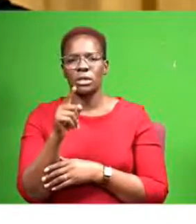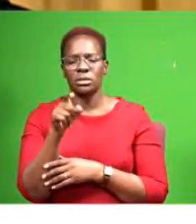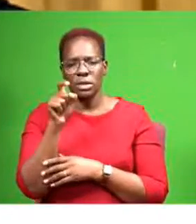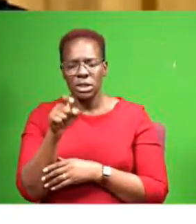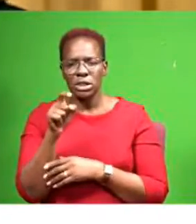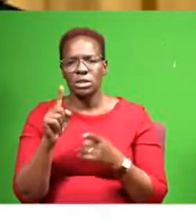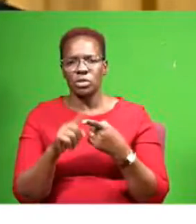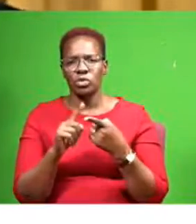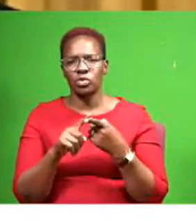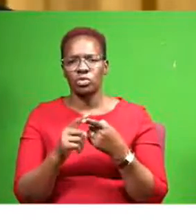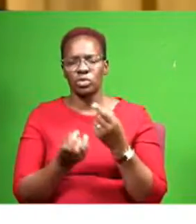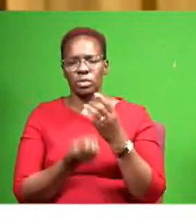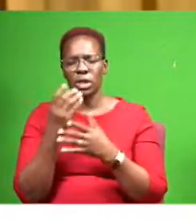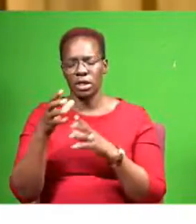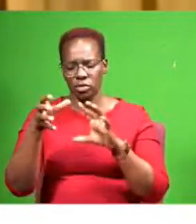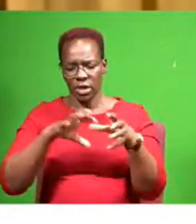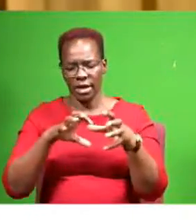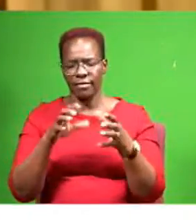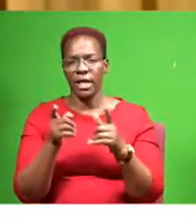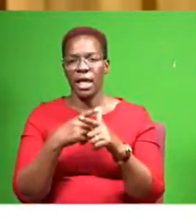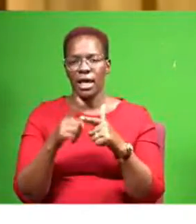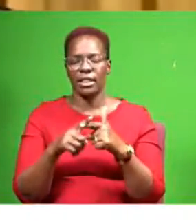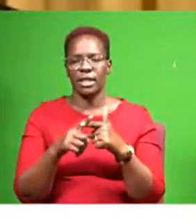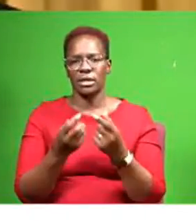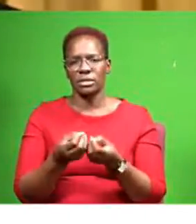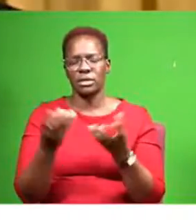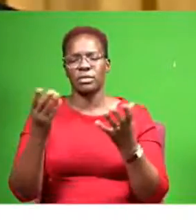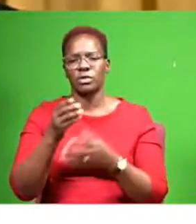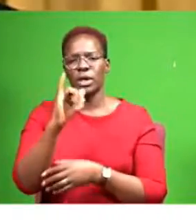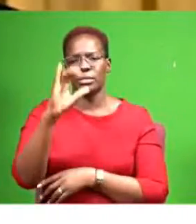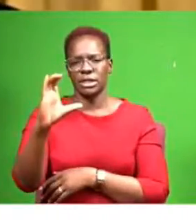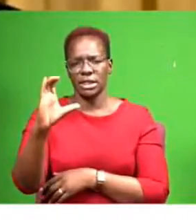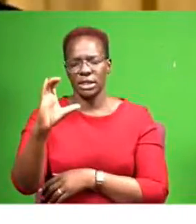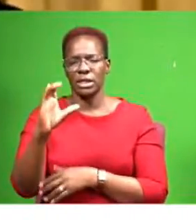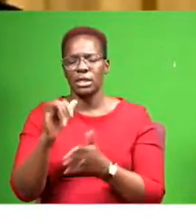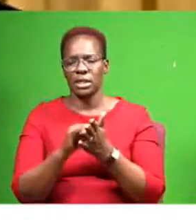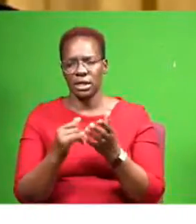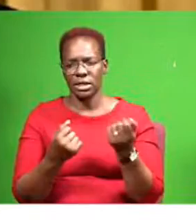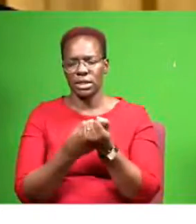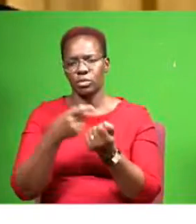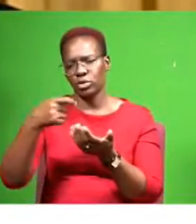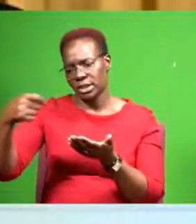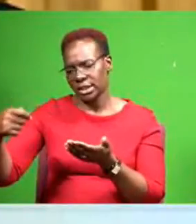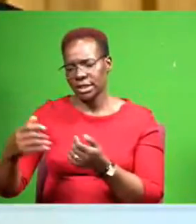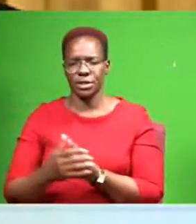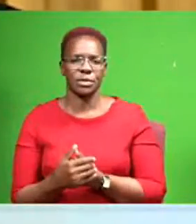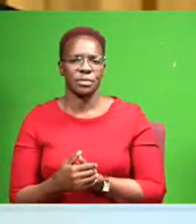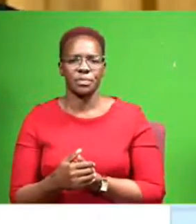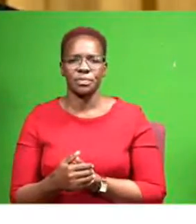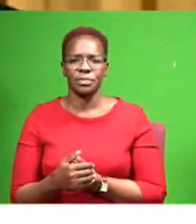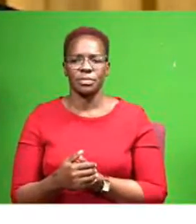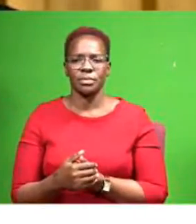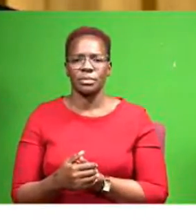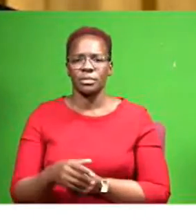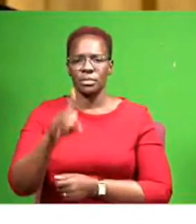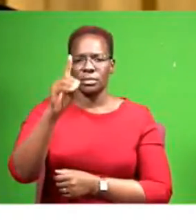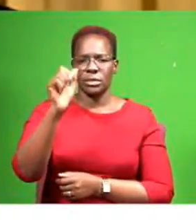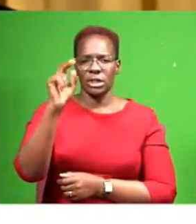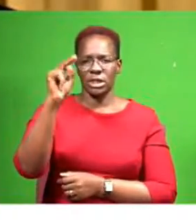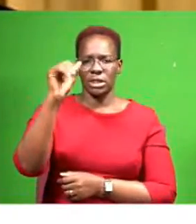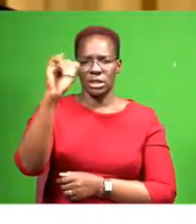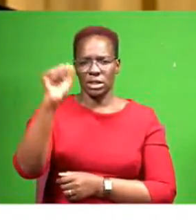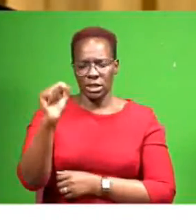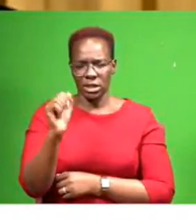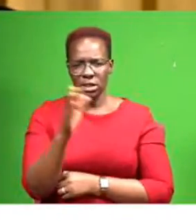formulate it into a draft bill and thereafter deliver it to IEBC with supporting signatures. Dennis Waweru, who described himself